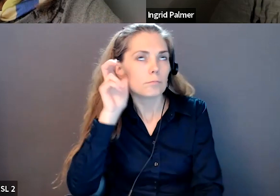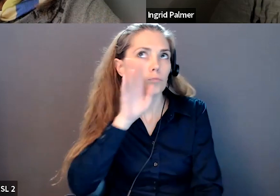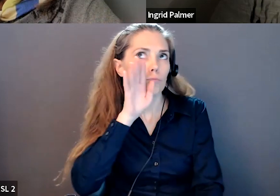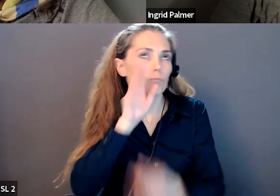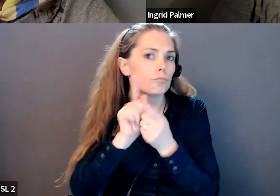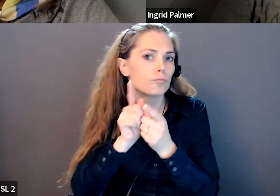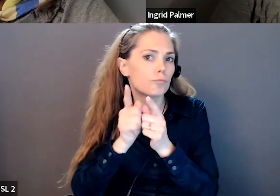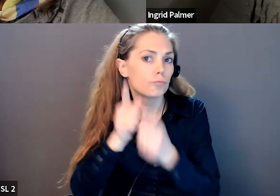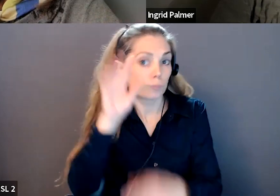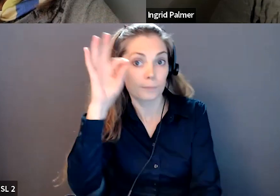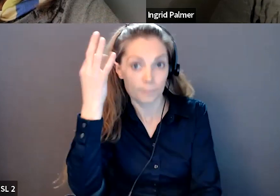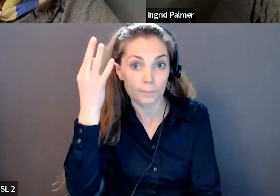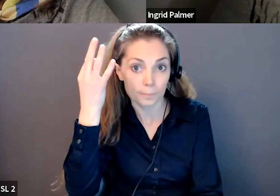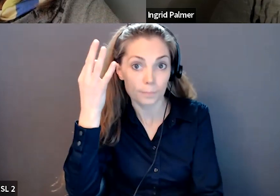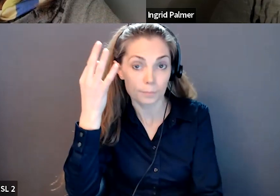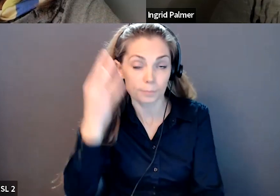meeting audio